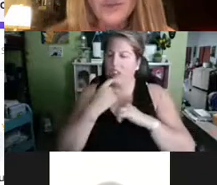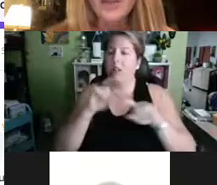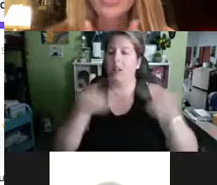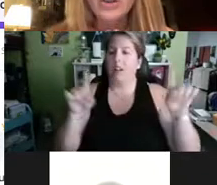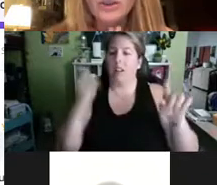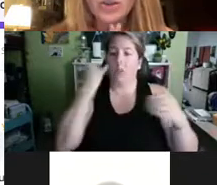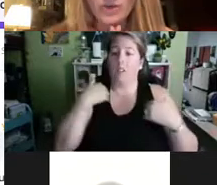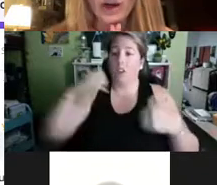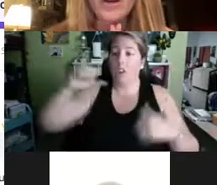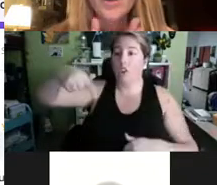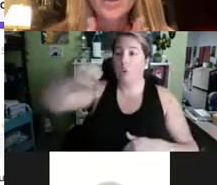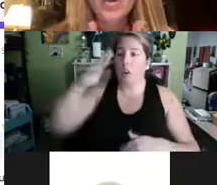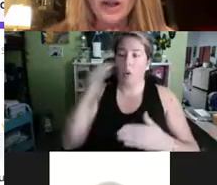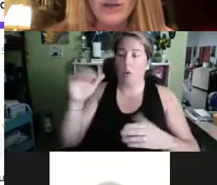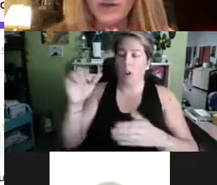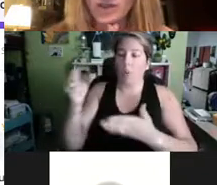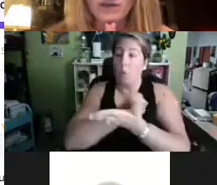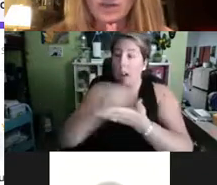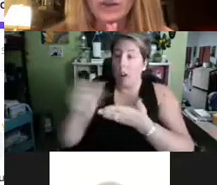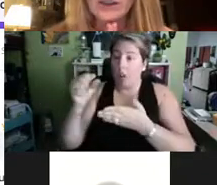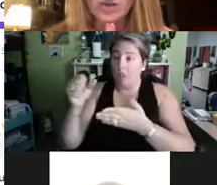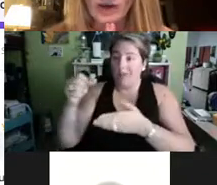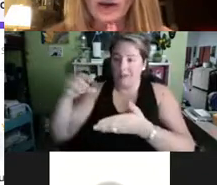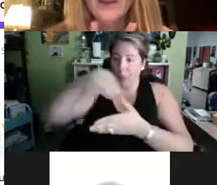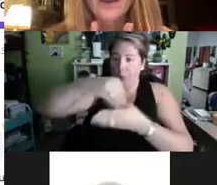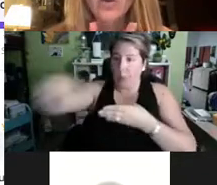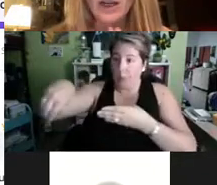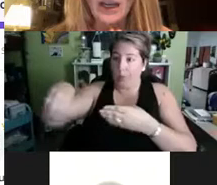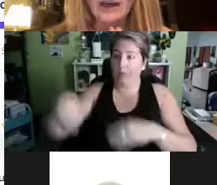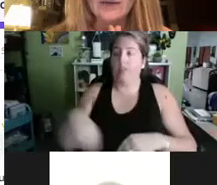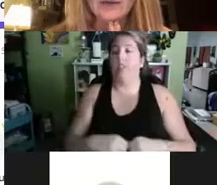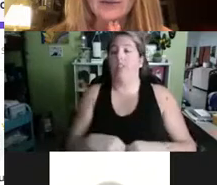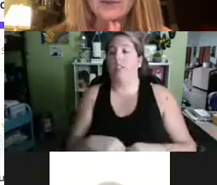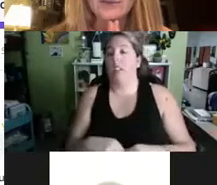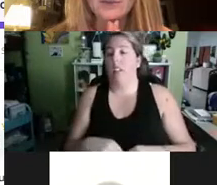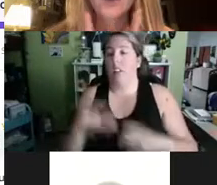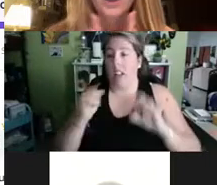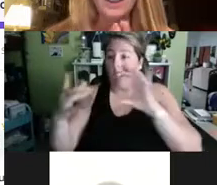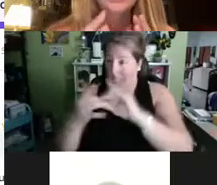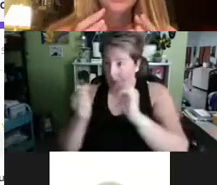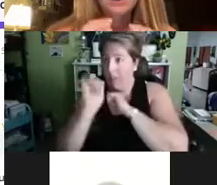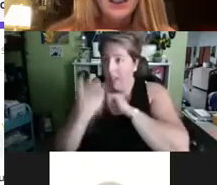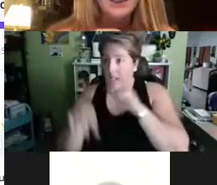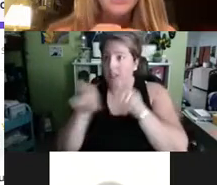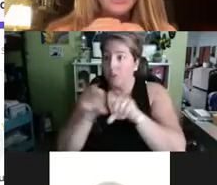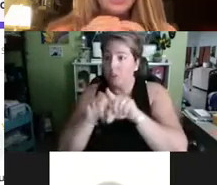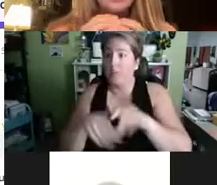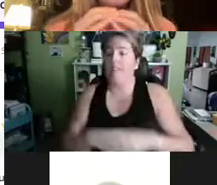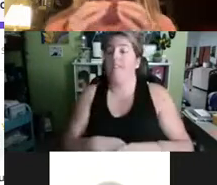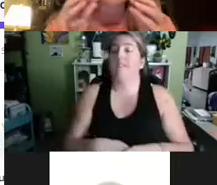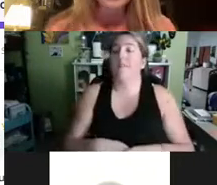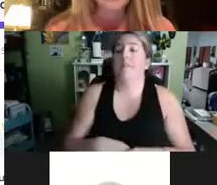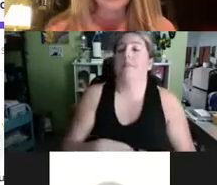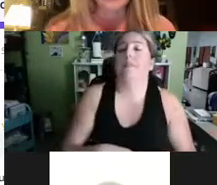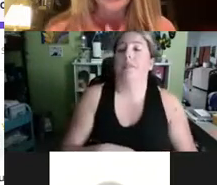Square and you were using Square, you could have all your inventory in Square, and then you can have it linked, and